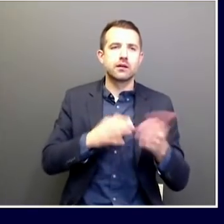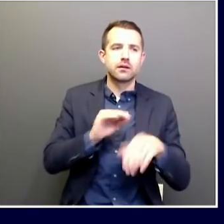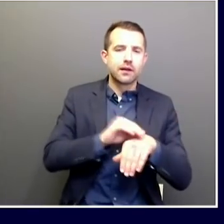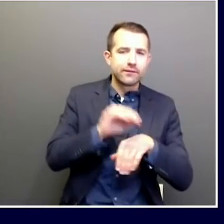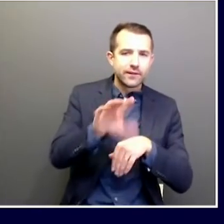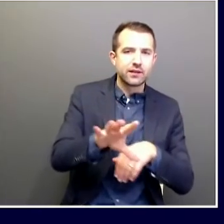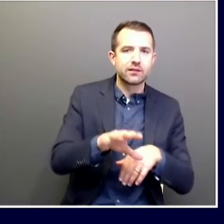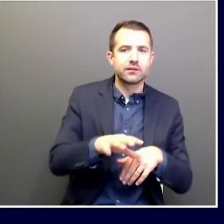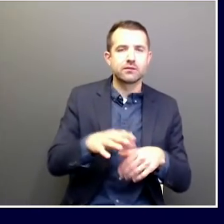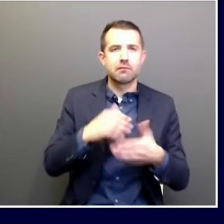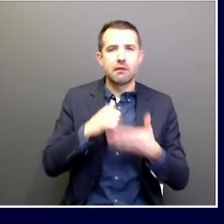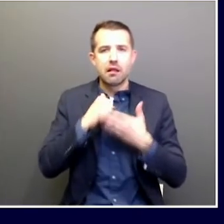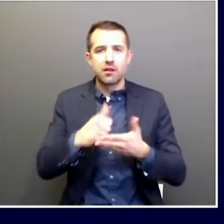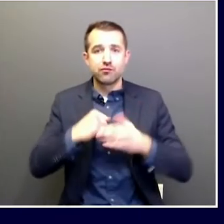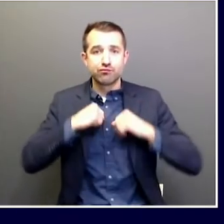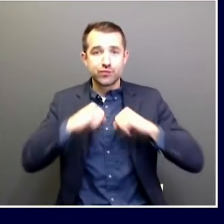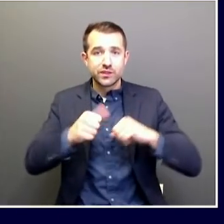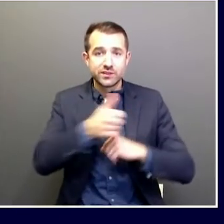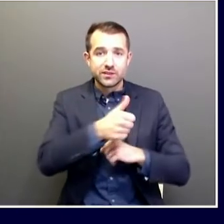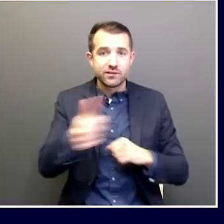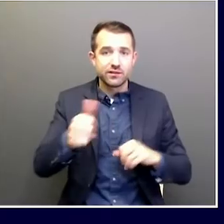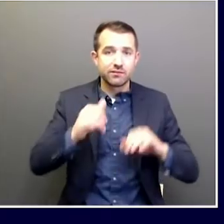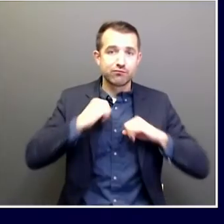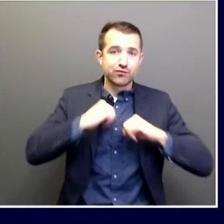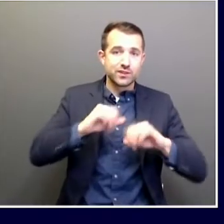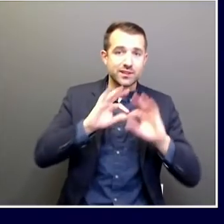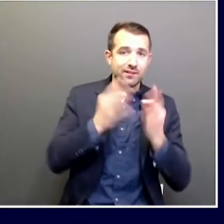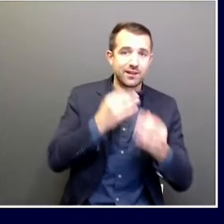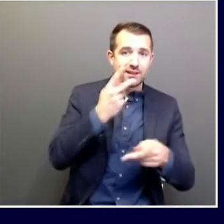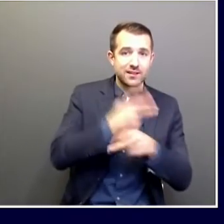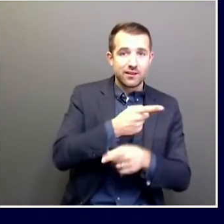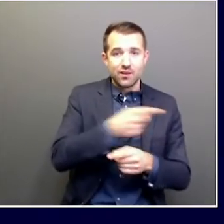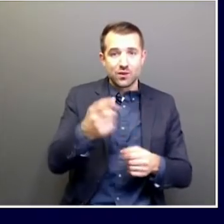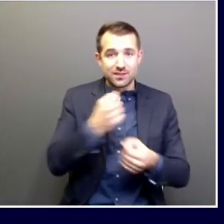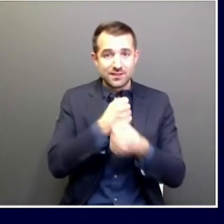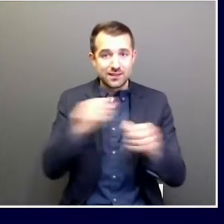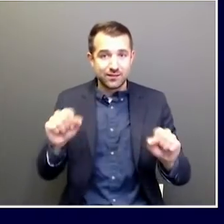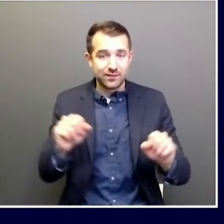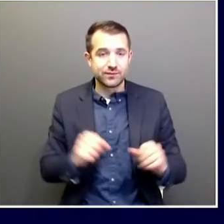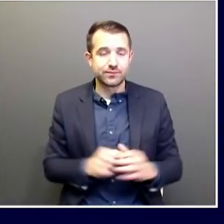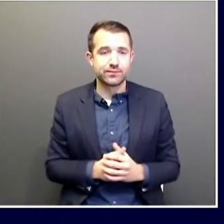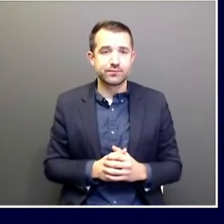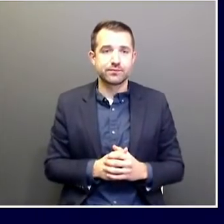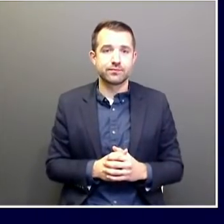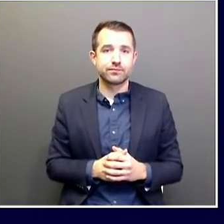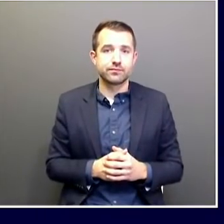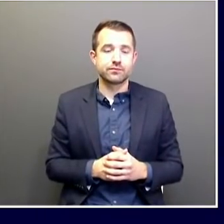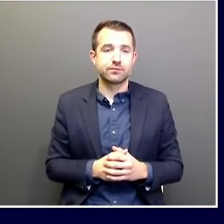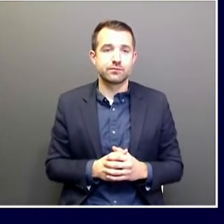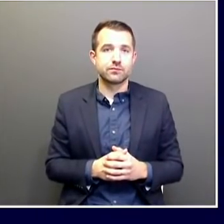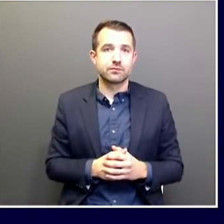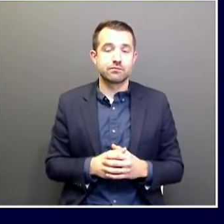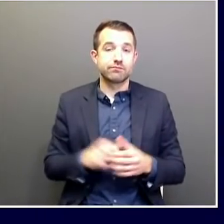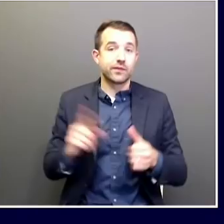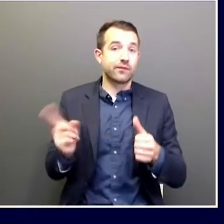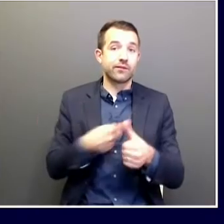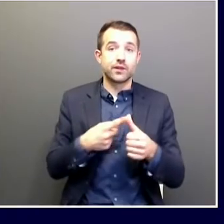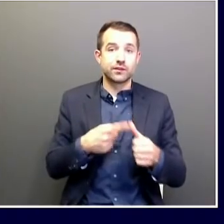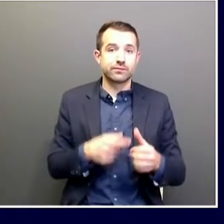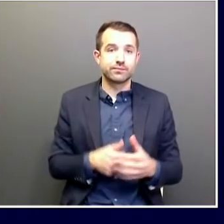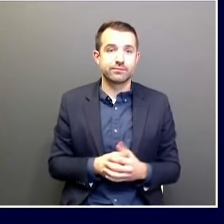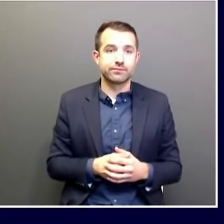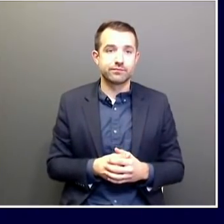keep yourself and your family safe as we go into the holiday celebration season. The first is that if